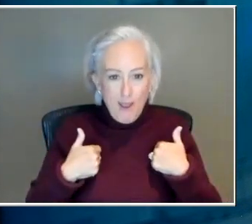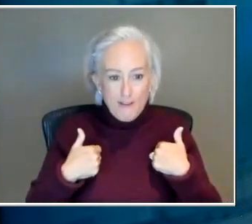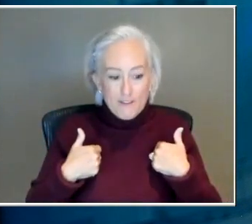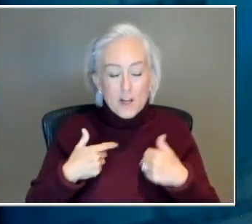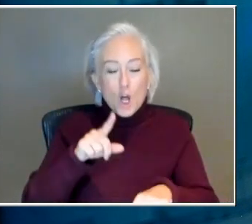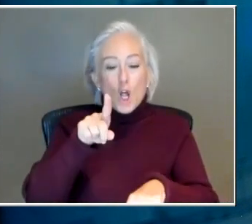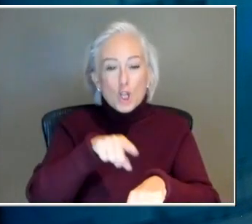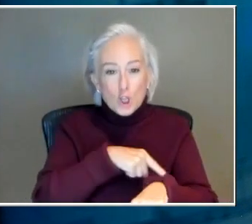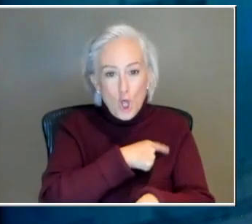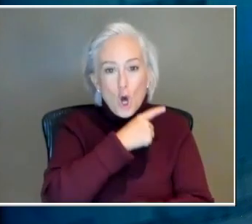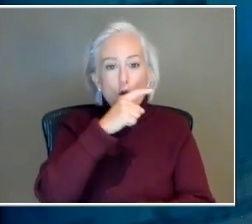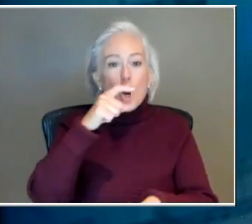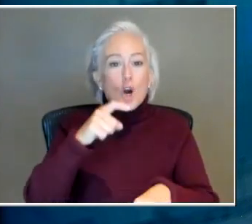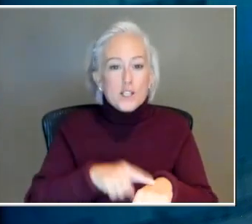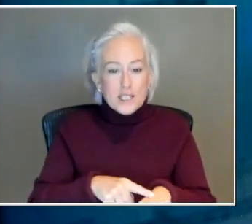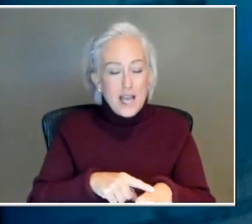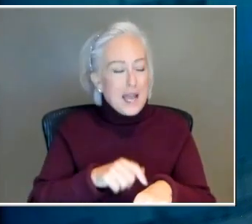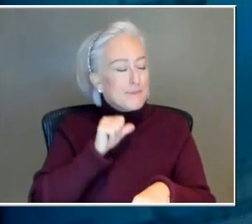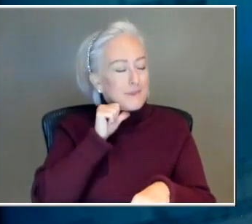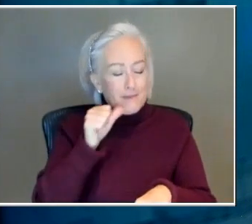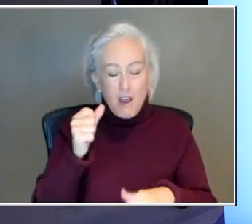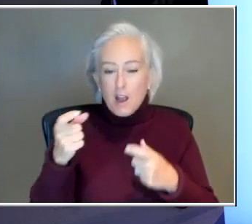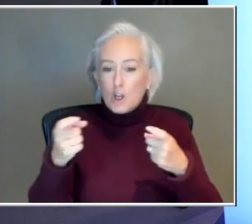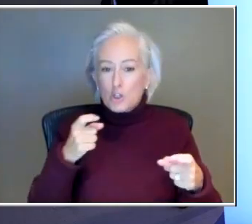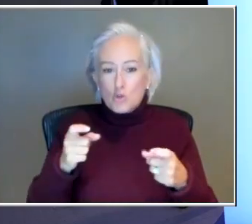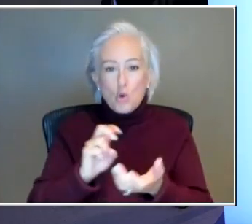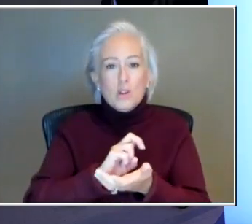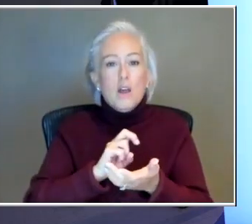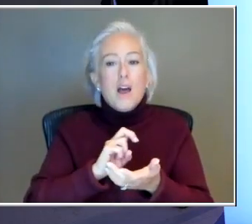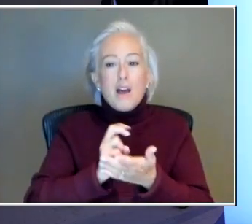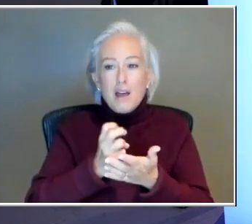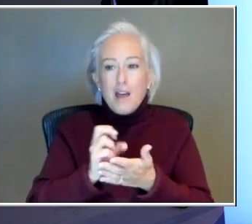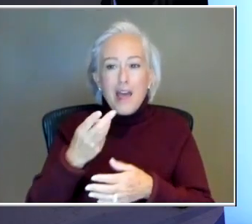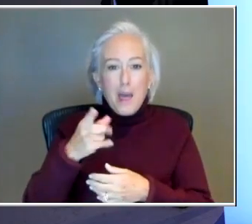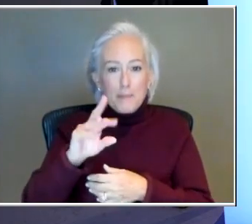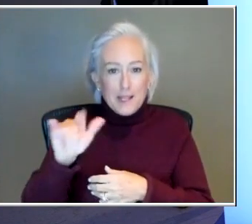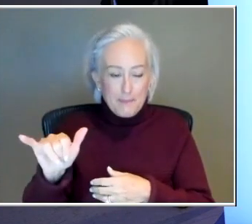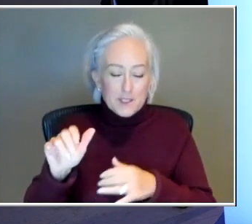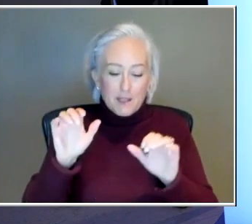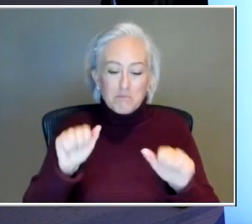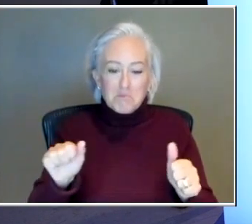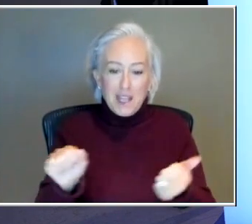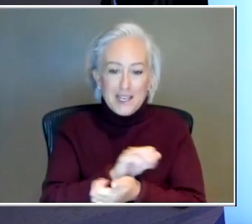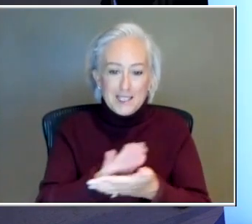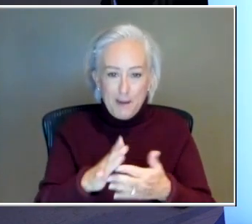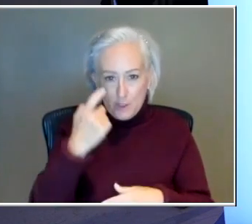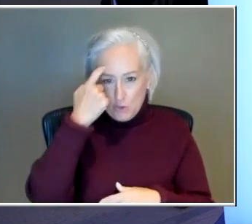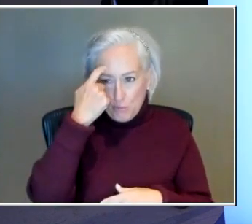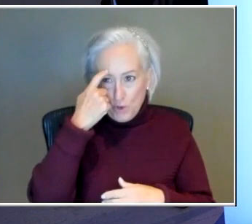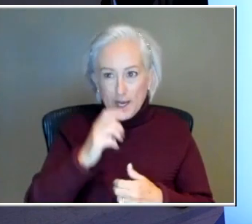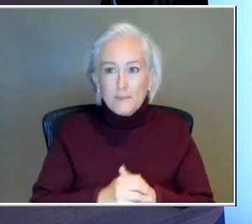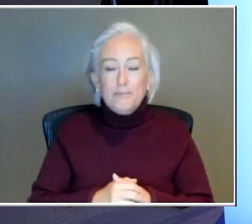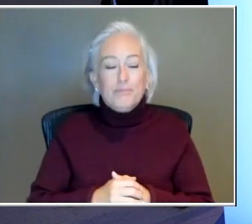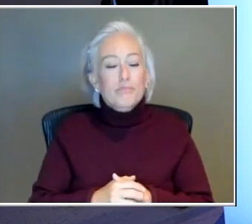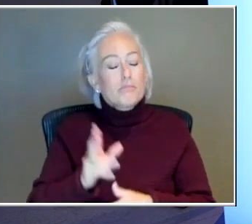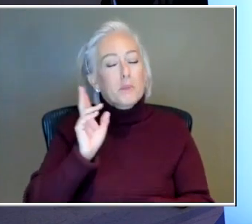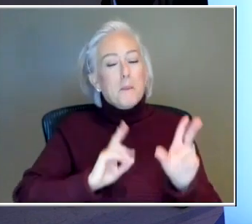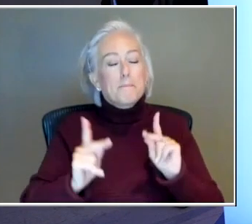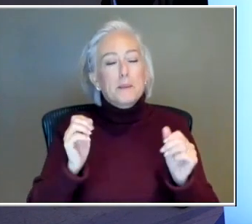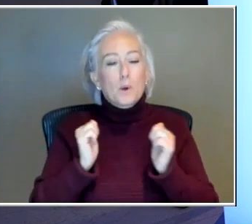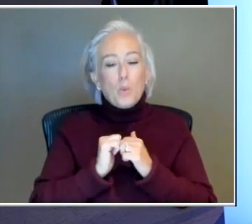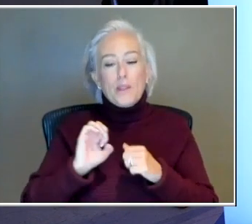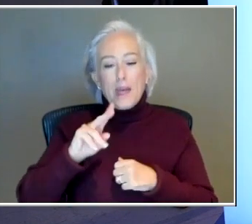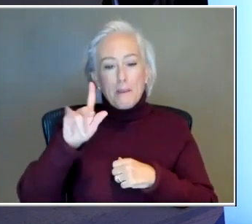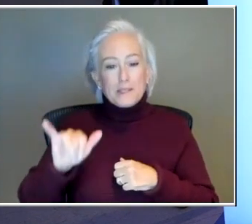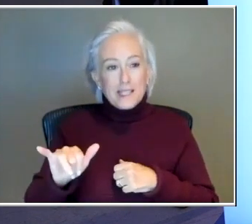think can be damaging. Pauline is asking, do people with epilepsy qualify for disability? Mallory, what was your